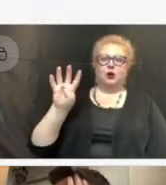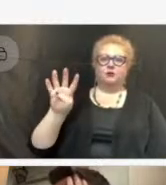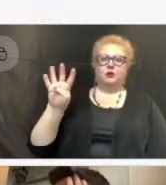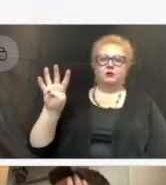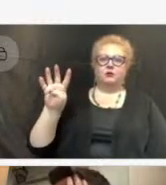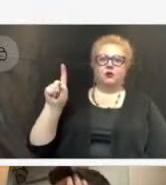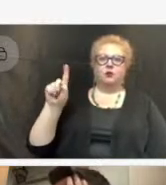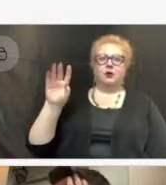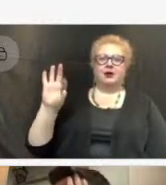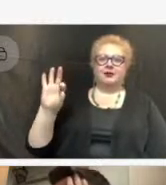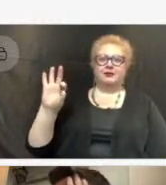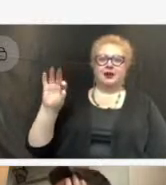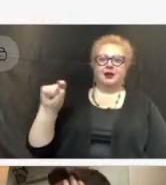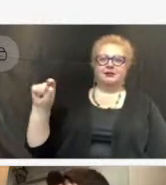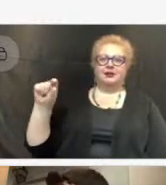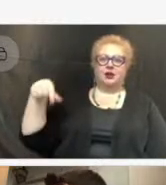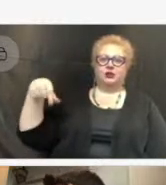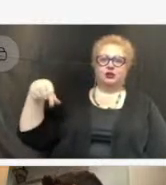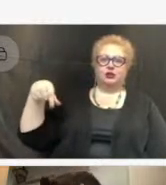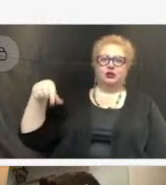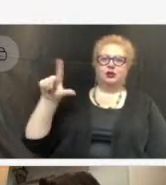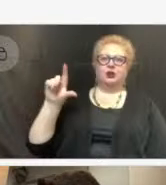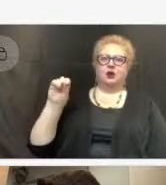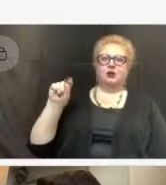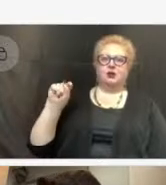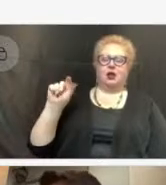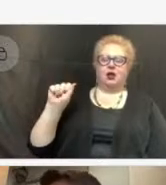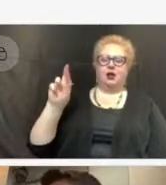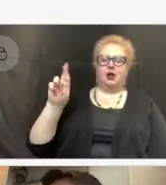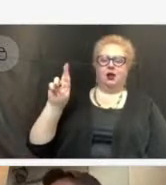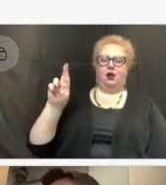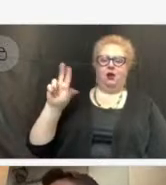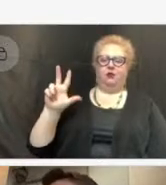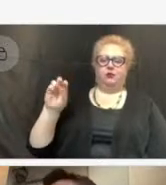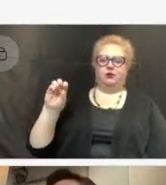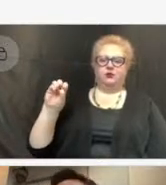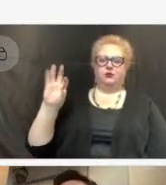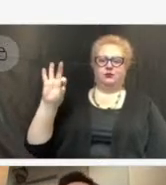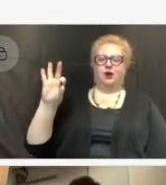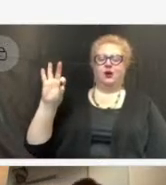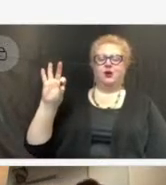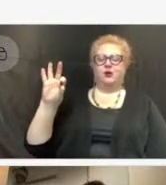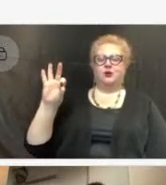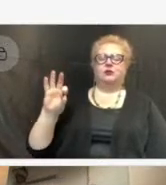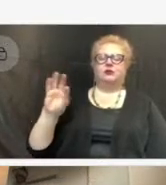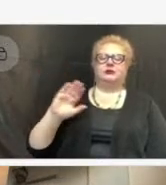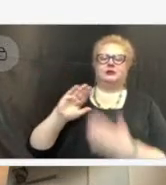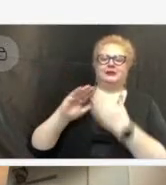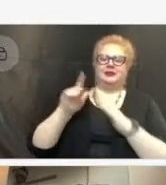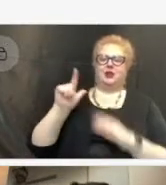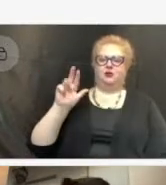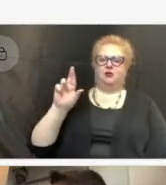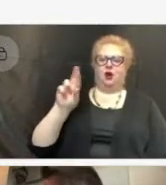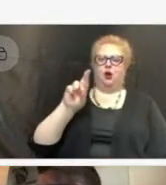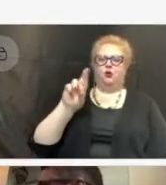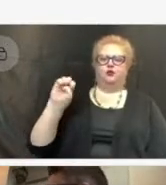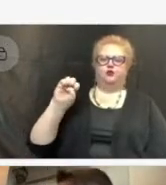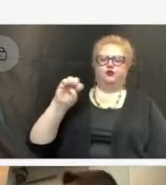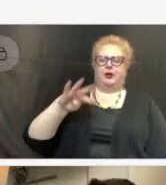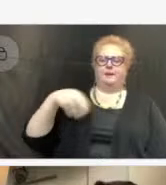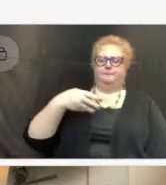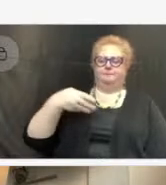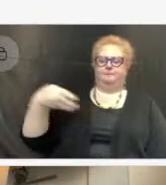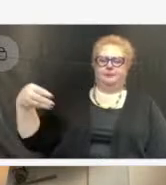S-1499-Q, Lot 8R, Block 309, Original City of Little Rock, replat, northwest corner of West 11th Street